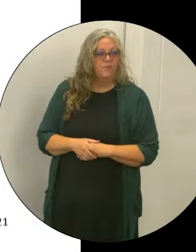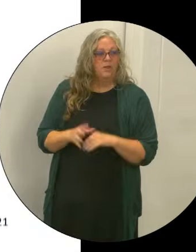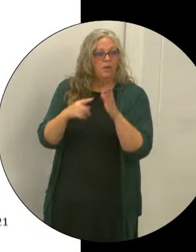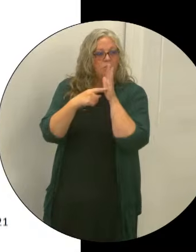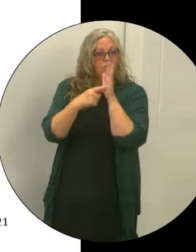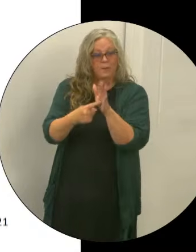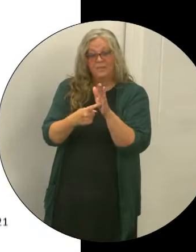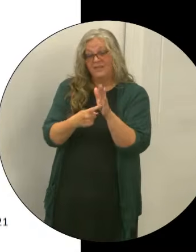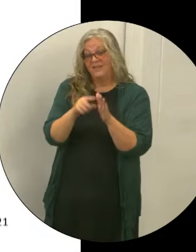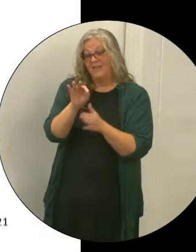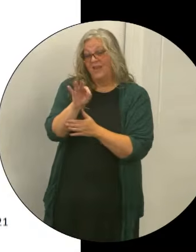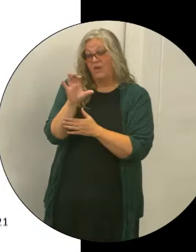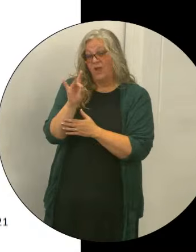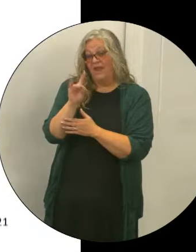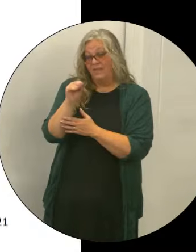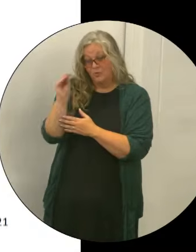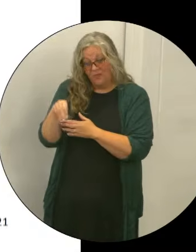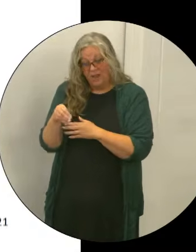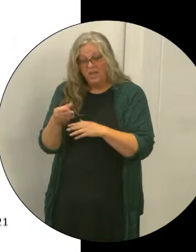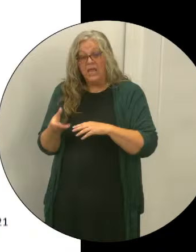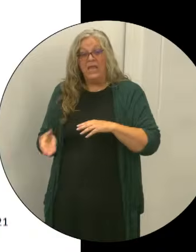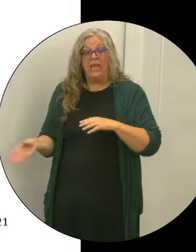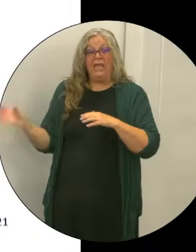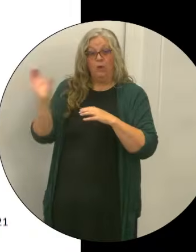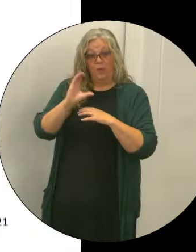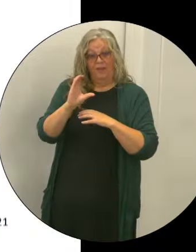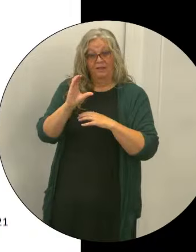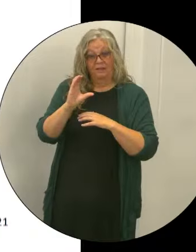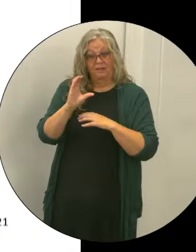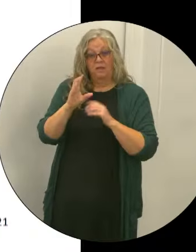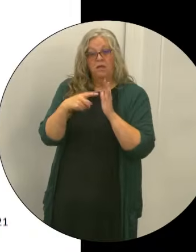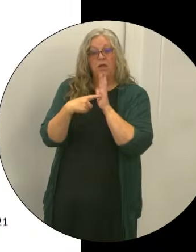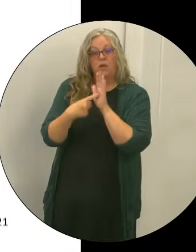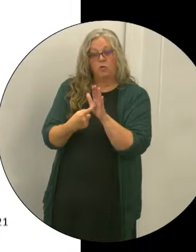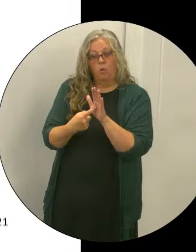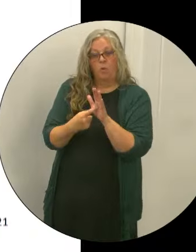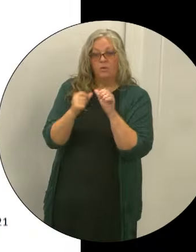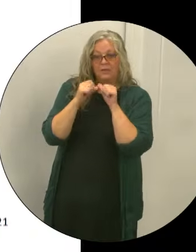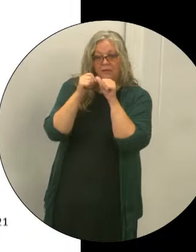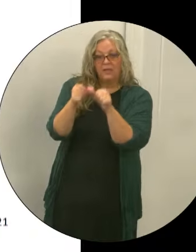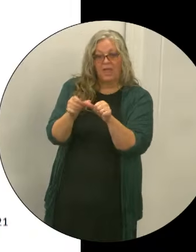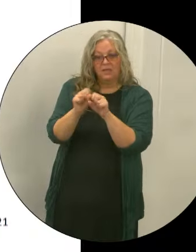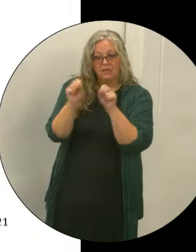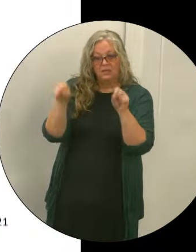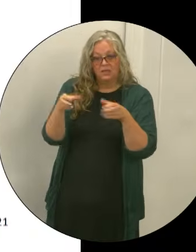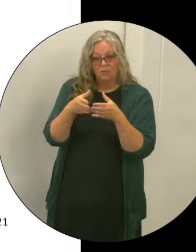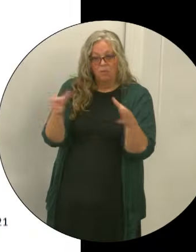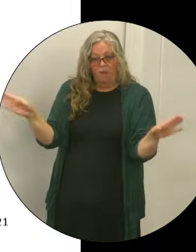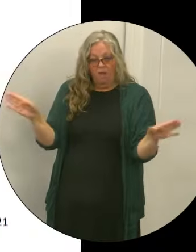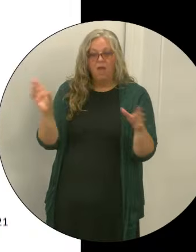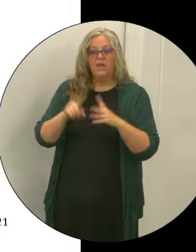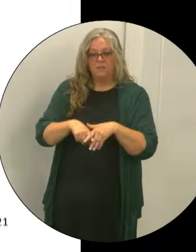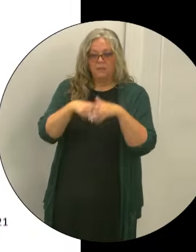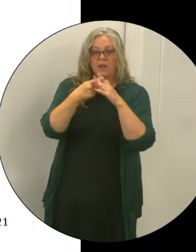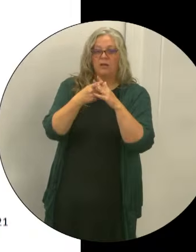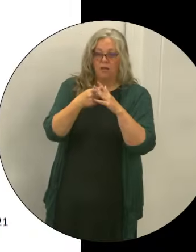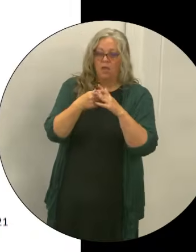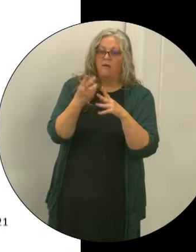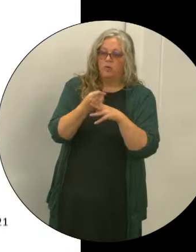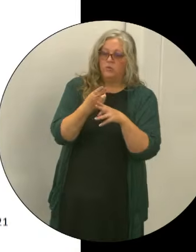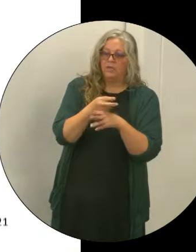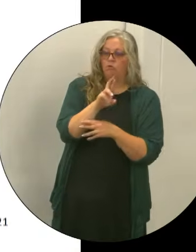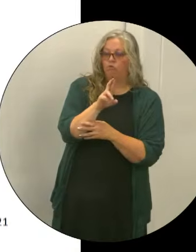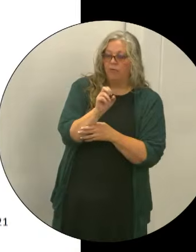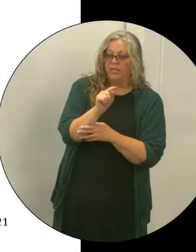a 980% increase and demonstrates sustained system-wide implementation of restorative practices across